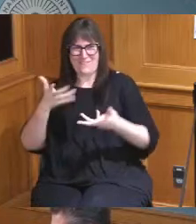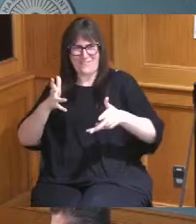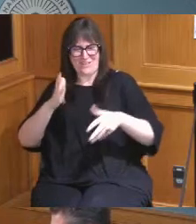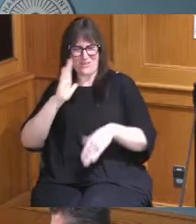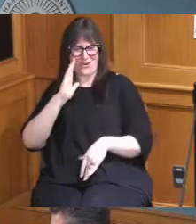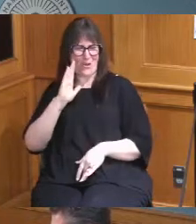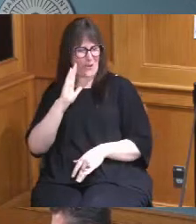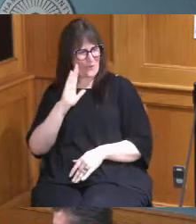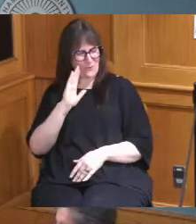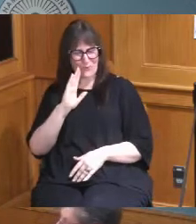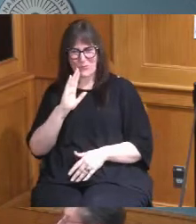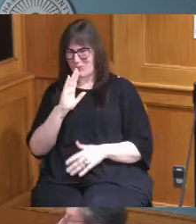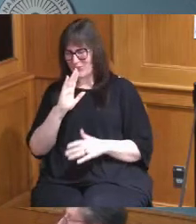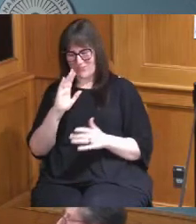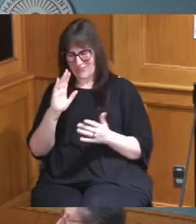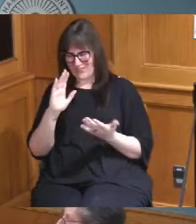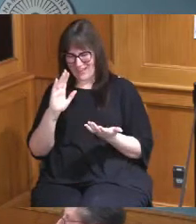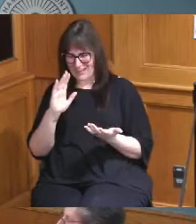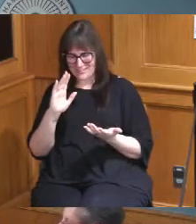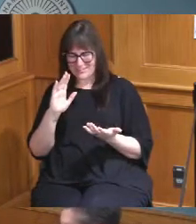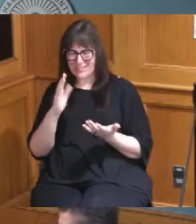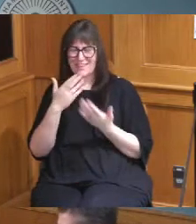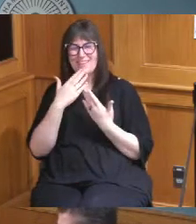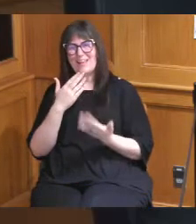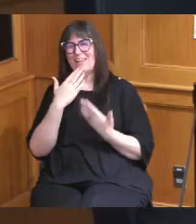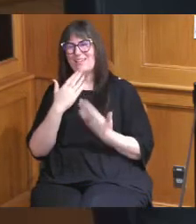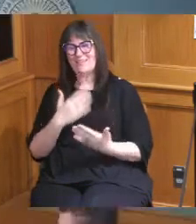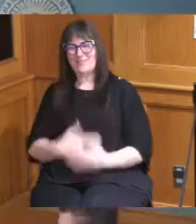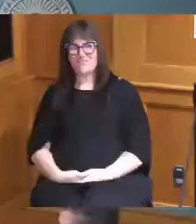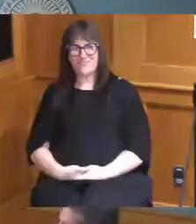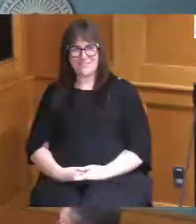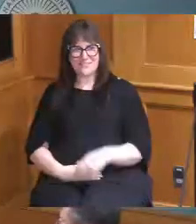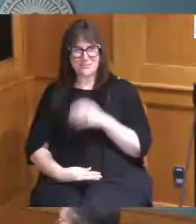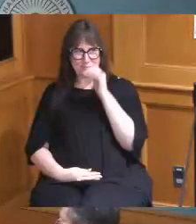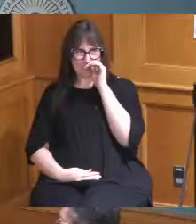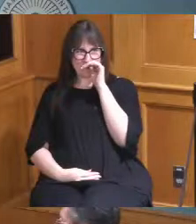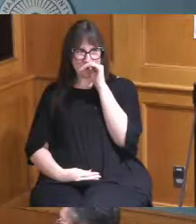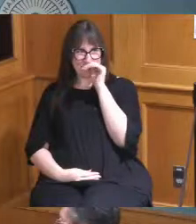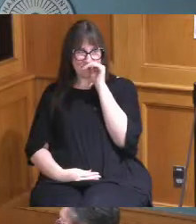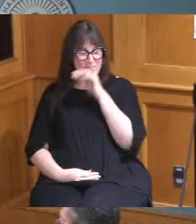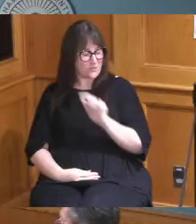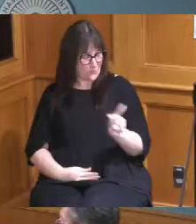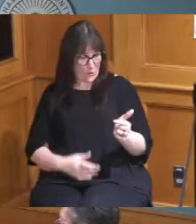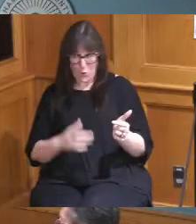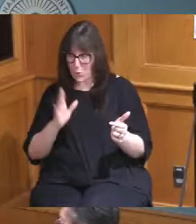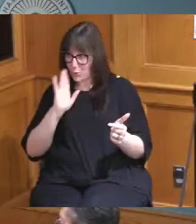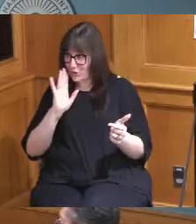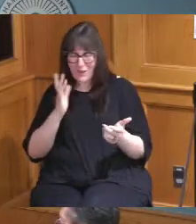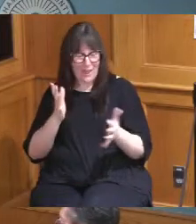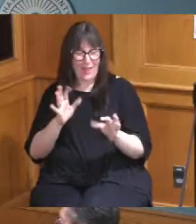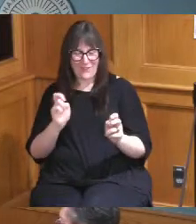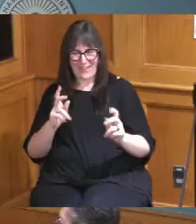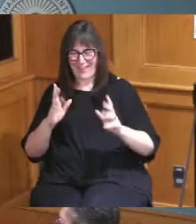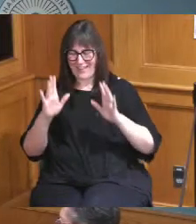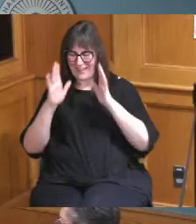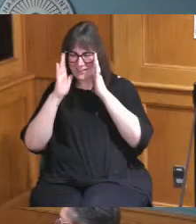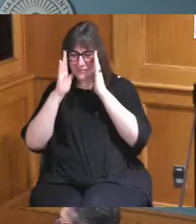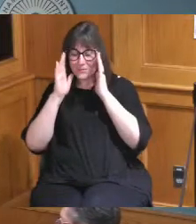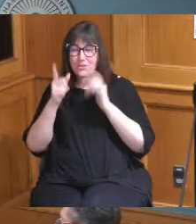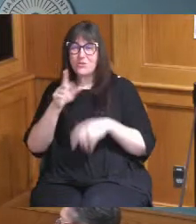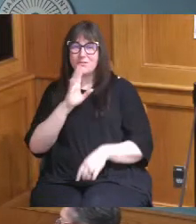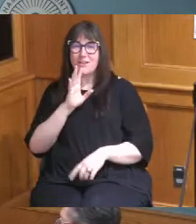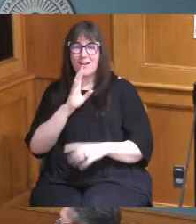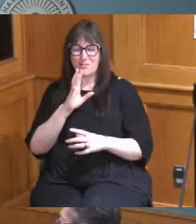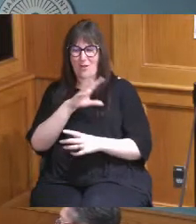get this to the finish line. So thanks for everything, Robert. So I have Yeah. were you gonna make? Yep. Okay. But when you talked